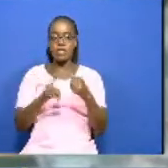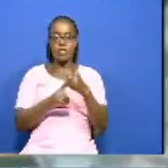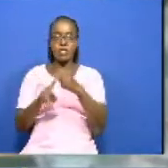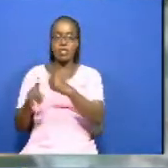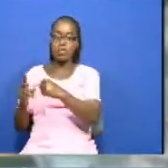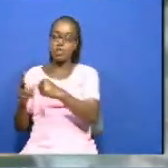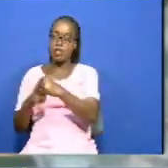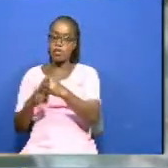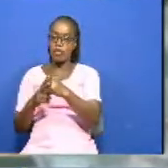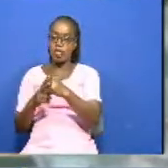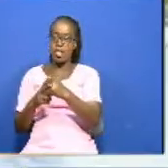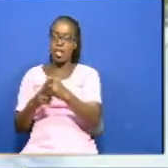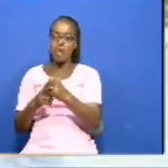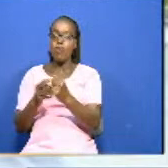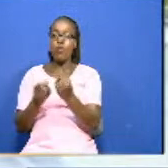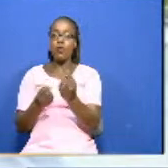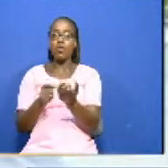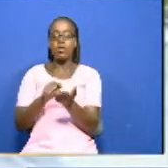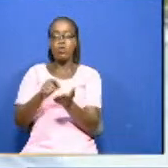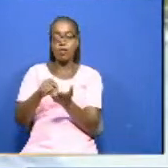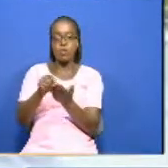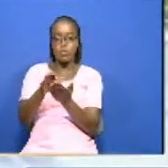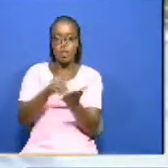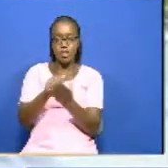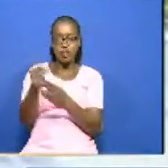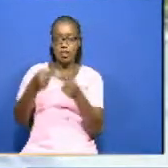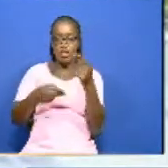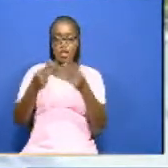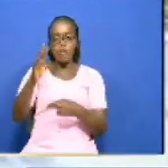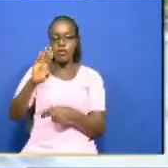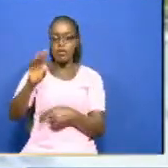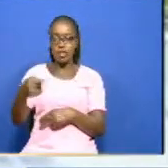9,367, with crop destruction being the highest at